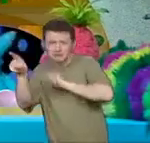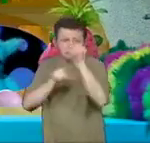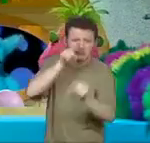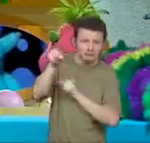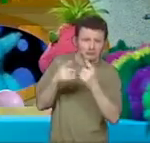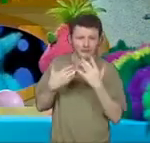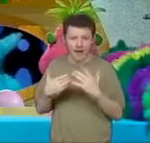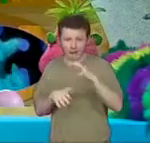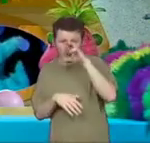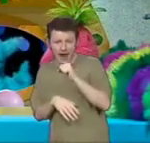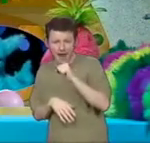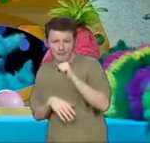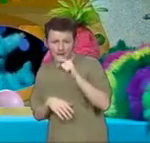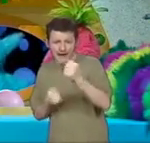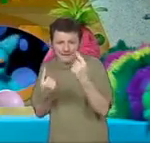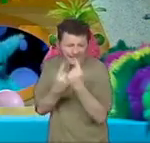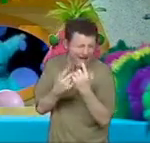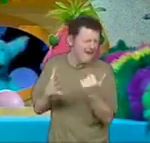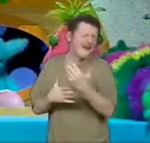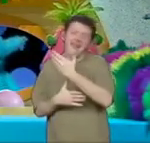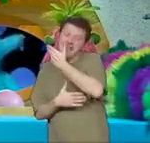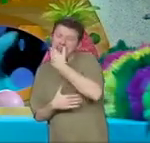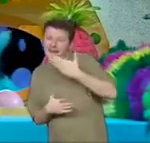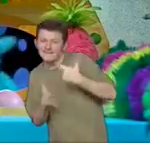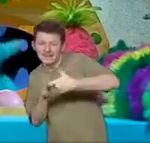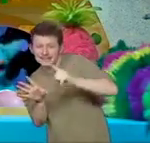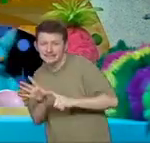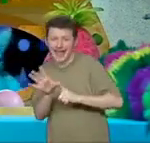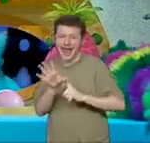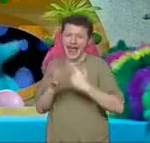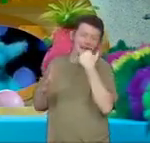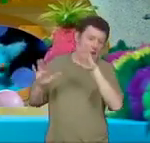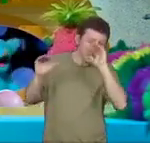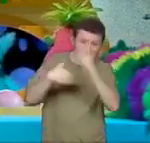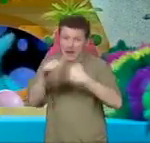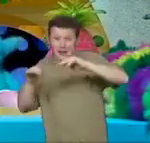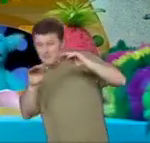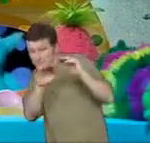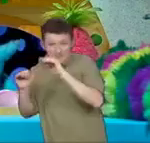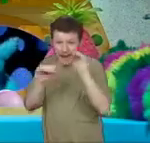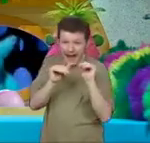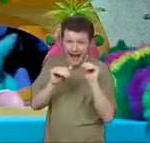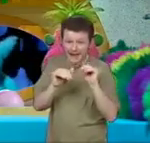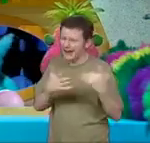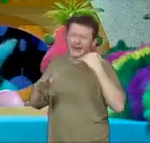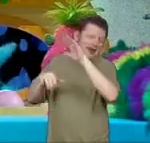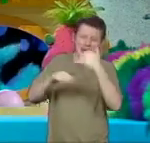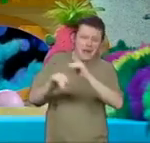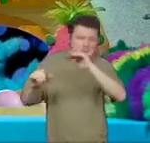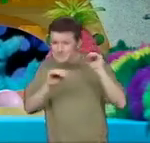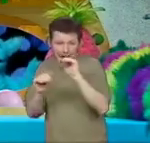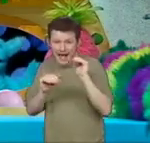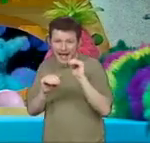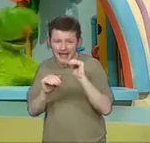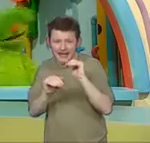world of peeps. And remember, wherever you are, have a hoobly-groobly day and